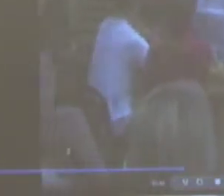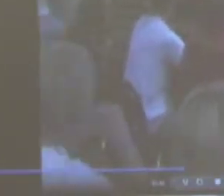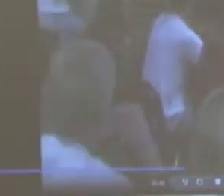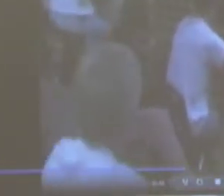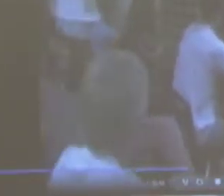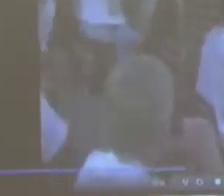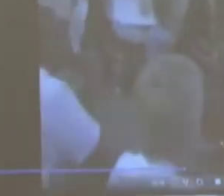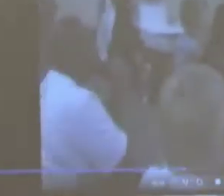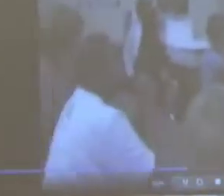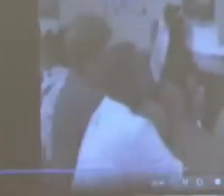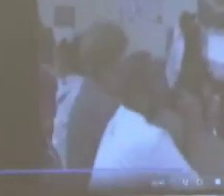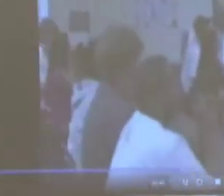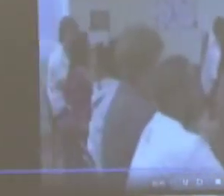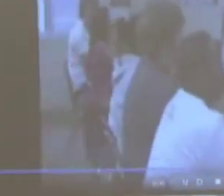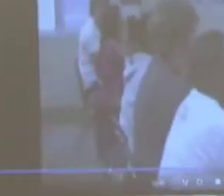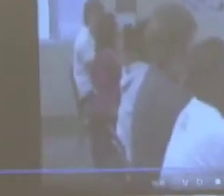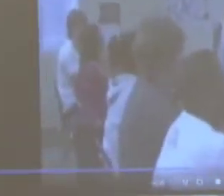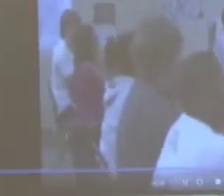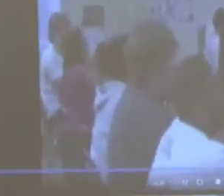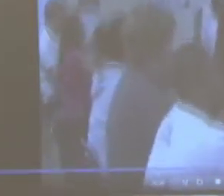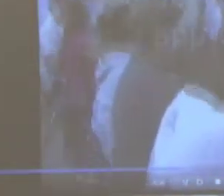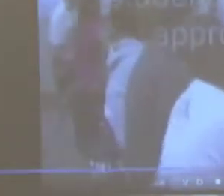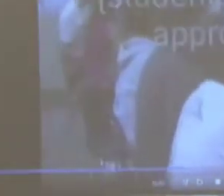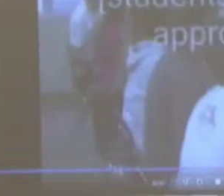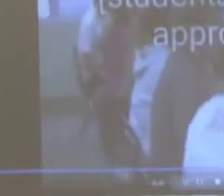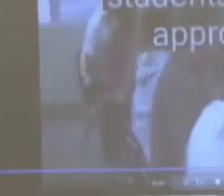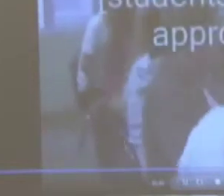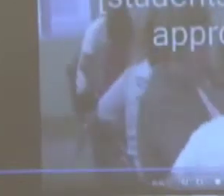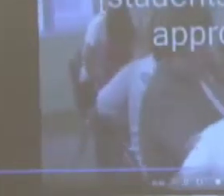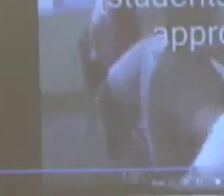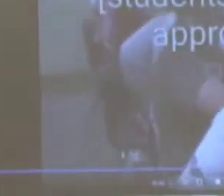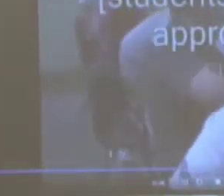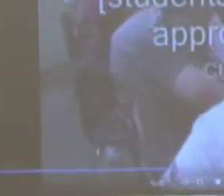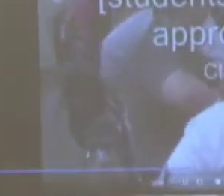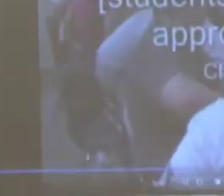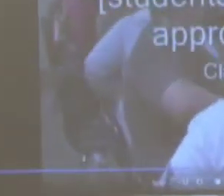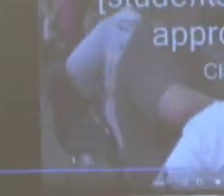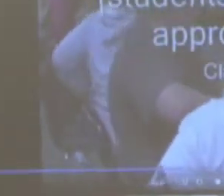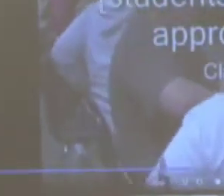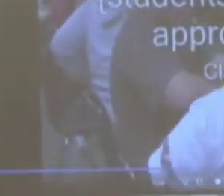down. Teach. Okay.